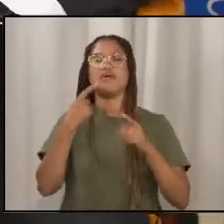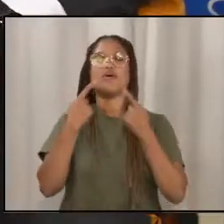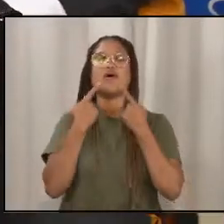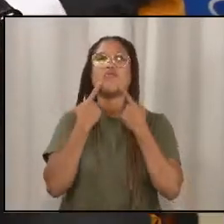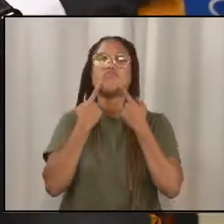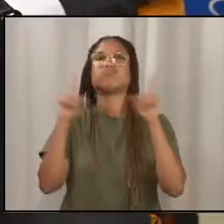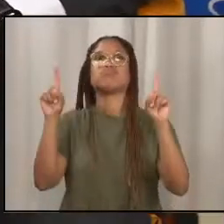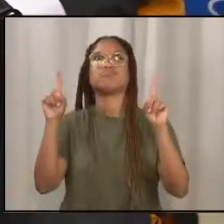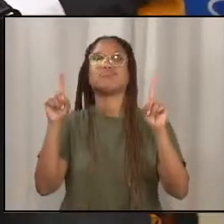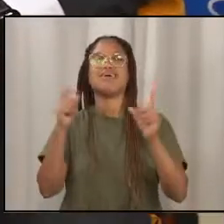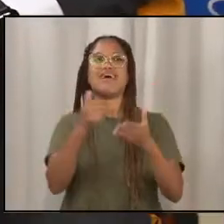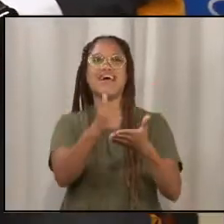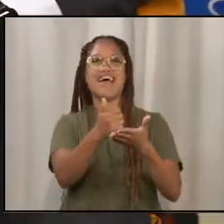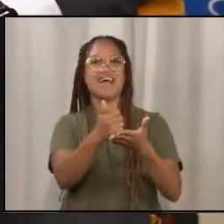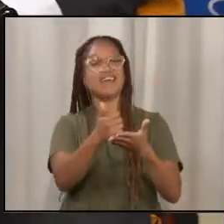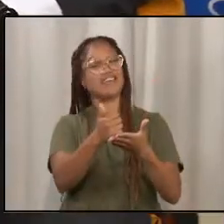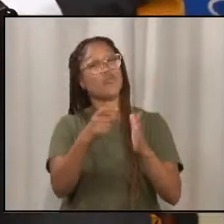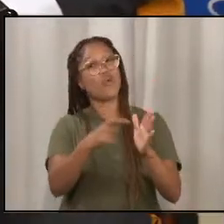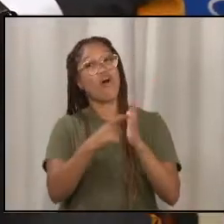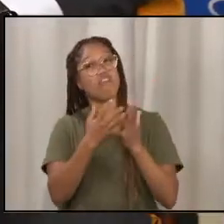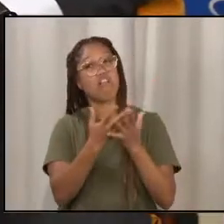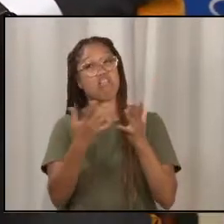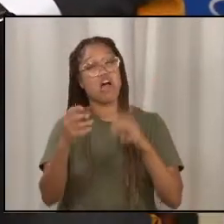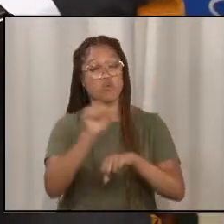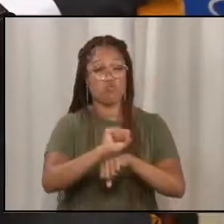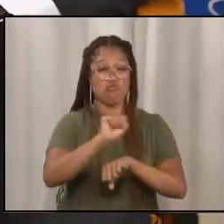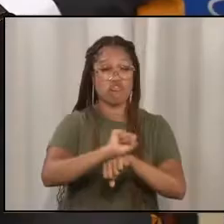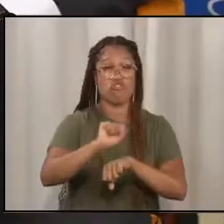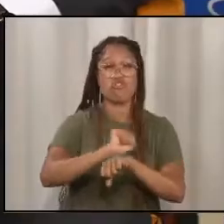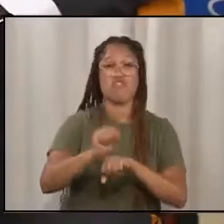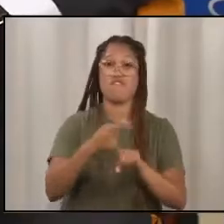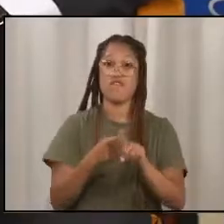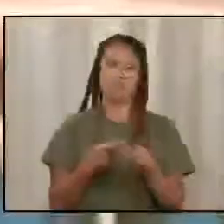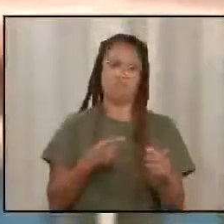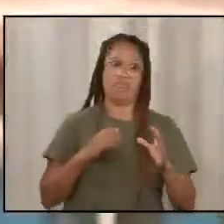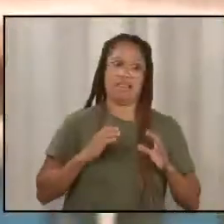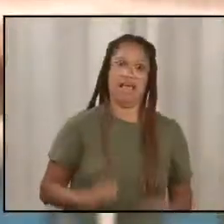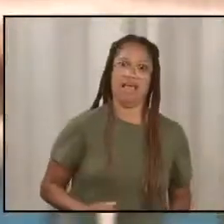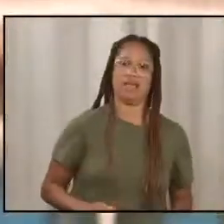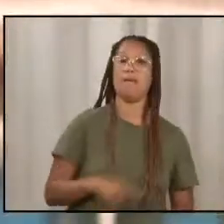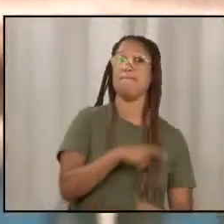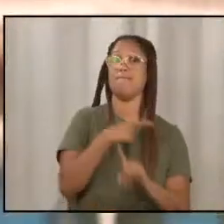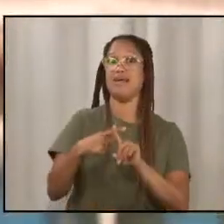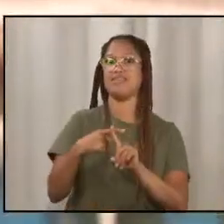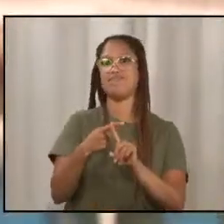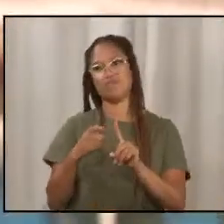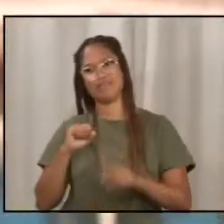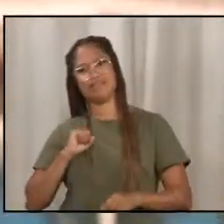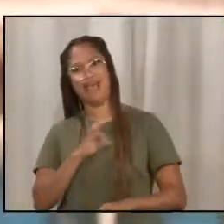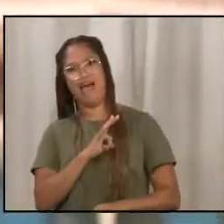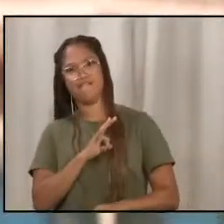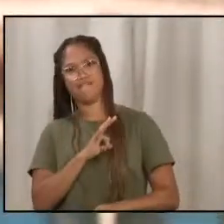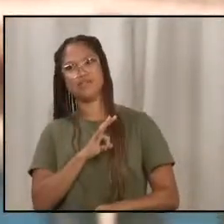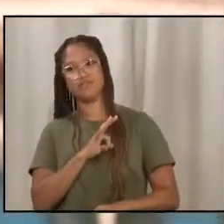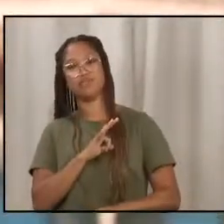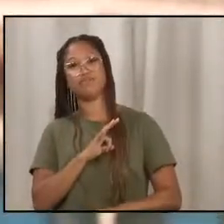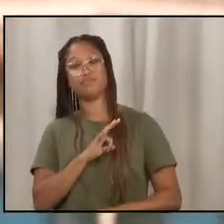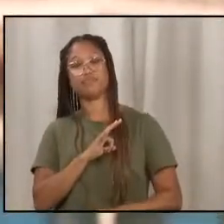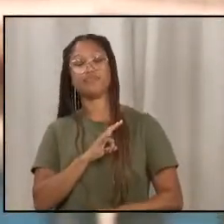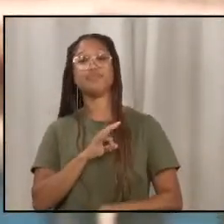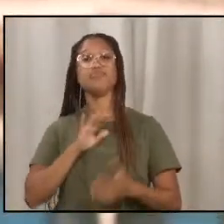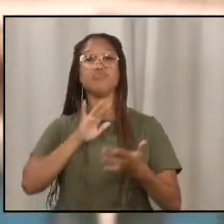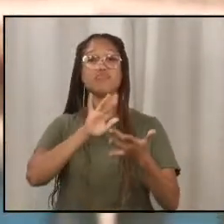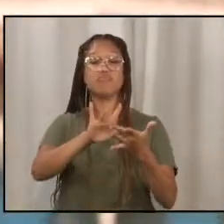required substantial effort on behalf of the client, really, first and foremost, but also our staff, our outreach workers, our case